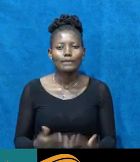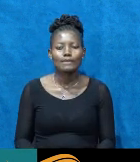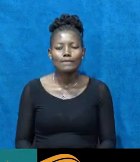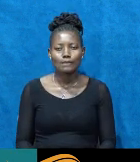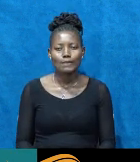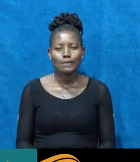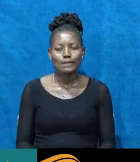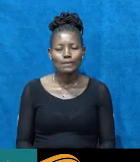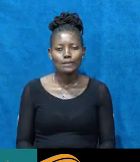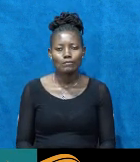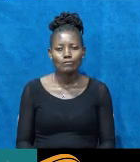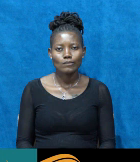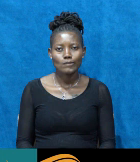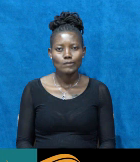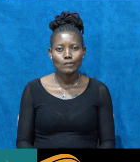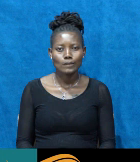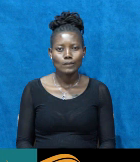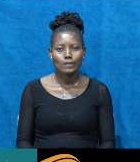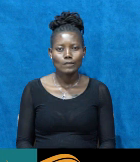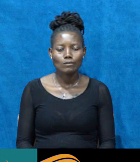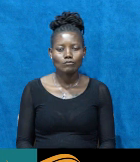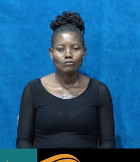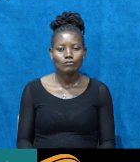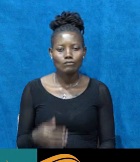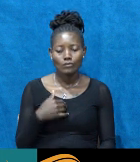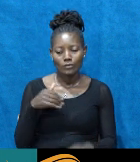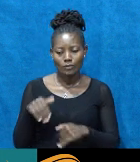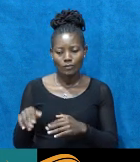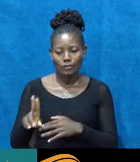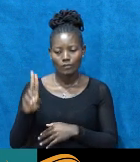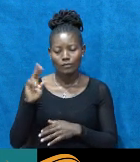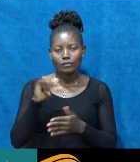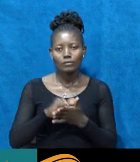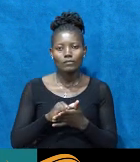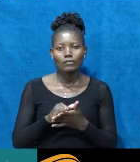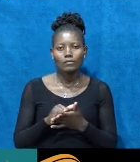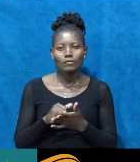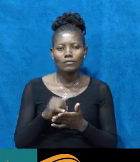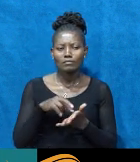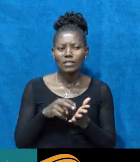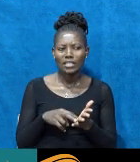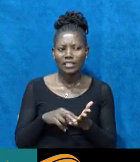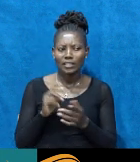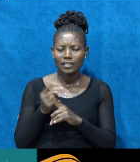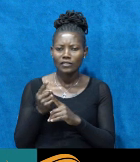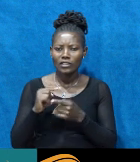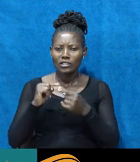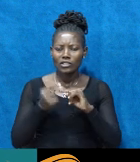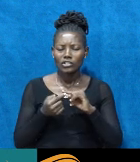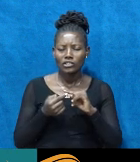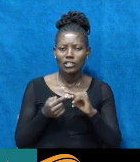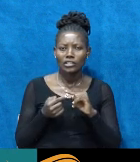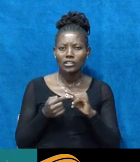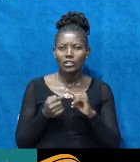I'll follow up to that, Purity. Yes. Does it mean different injuries require different foods,